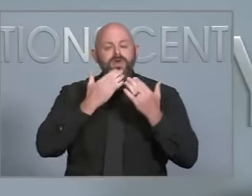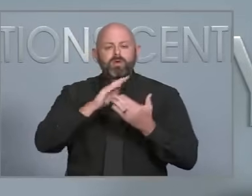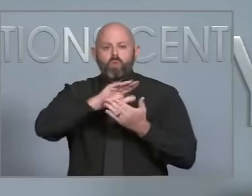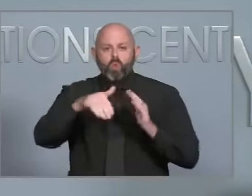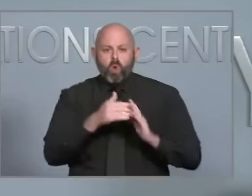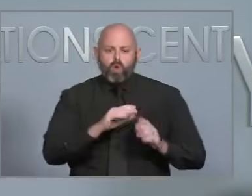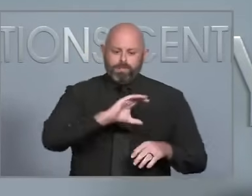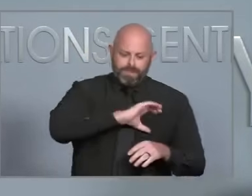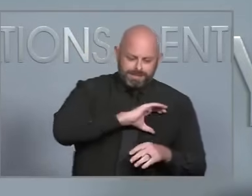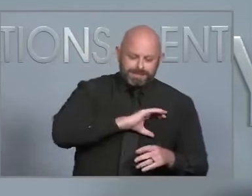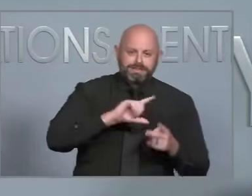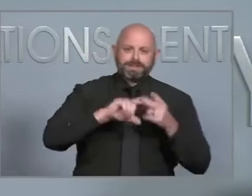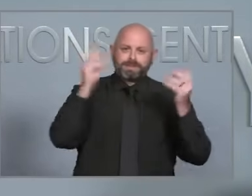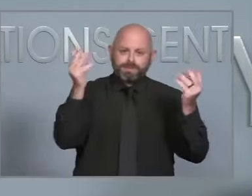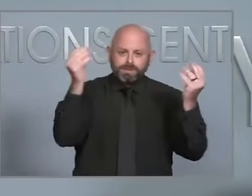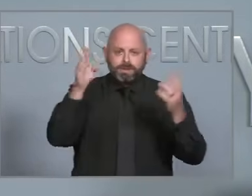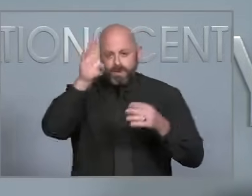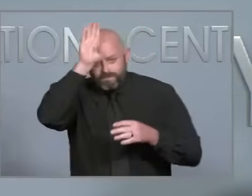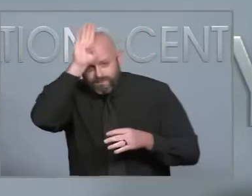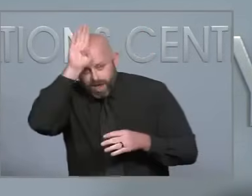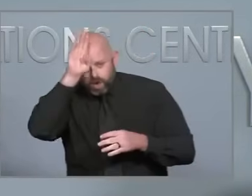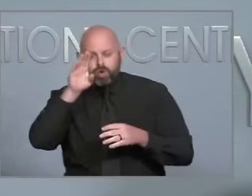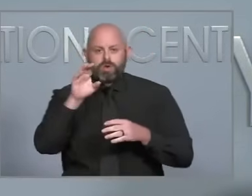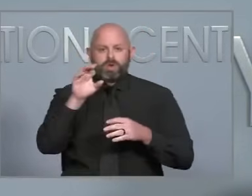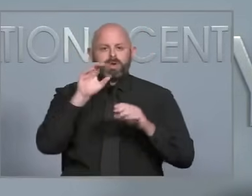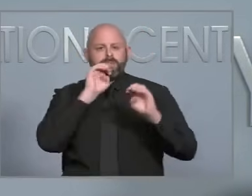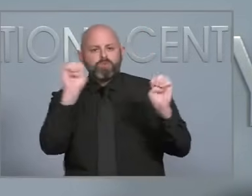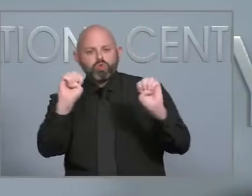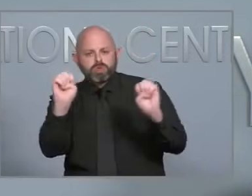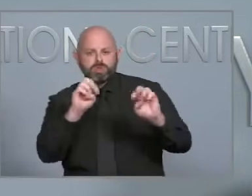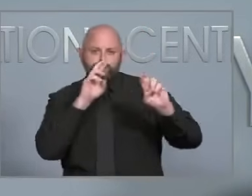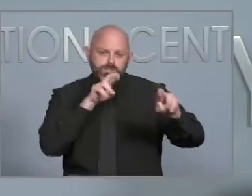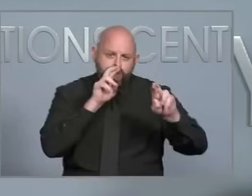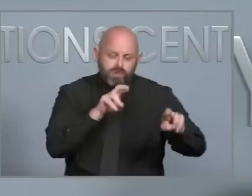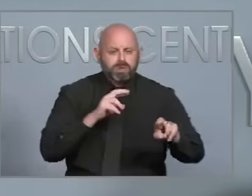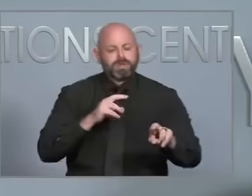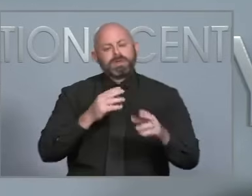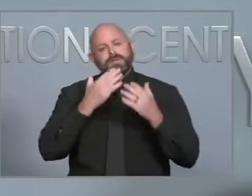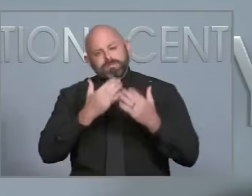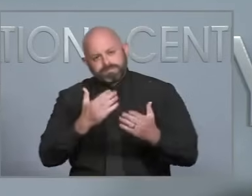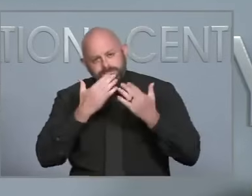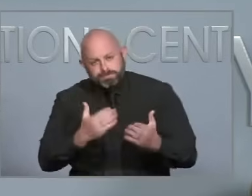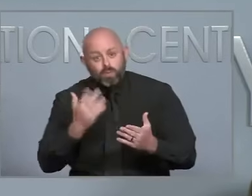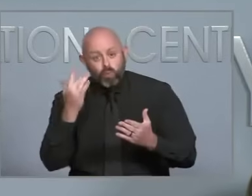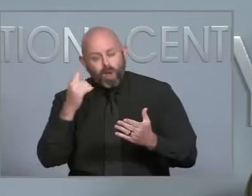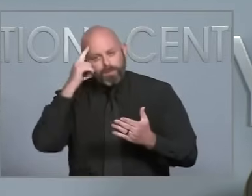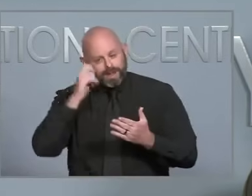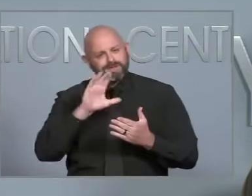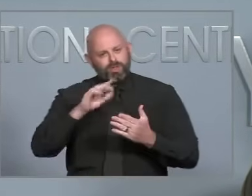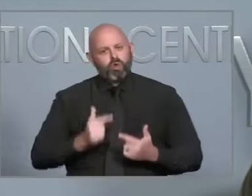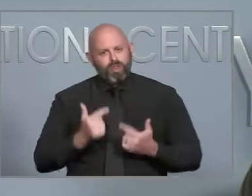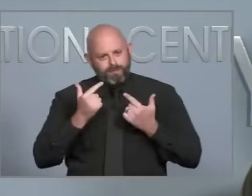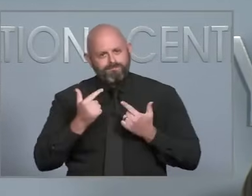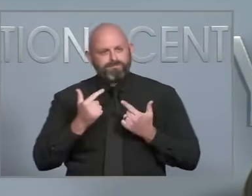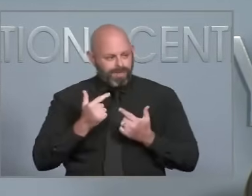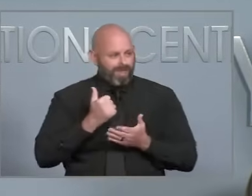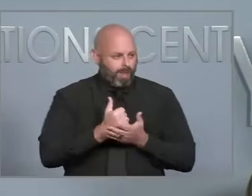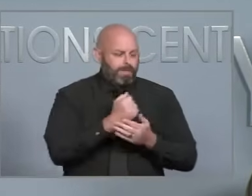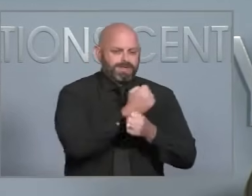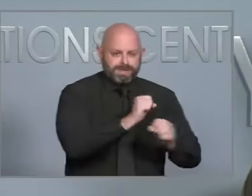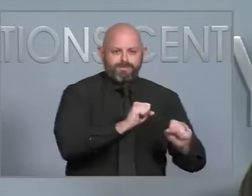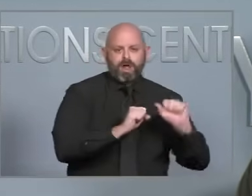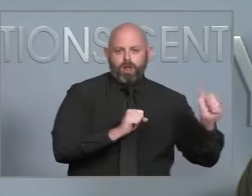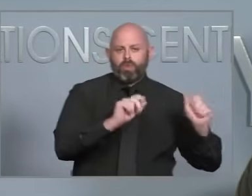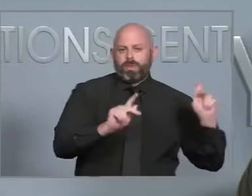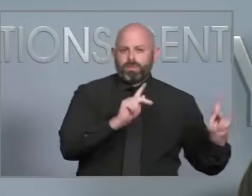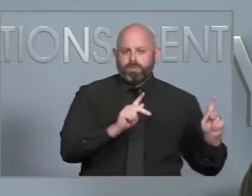brave first responders and members of the emergency management community who are answering North Carolina's call and working to save lives in your